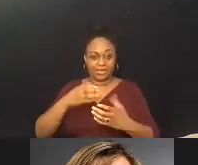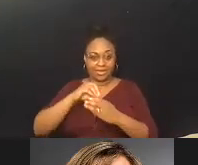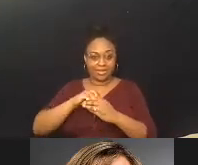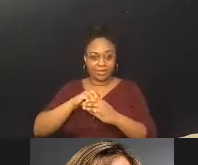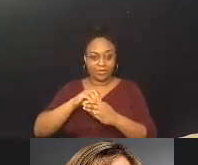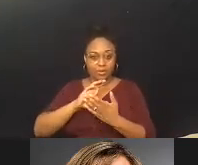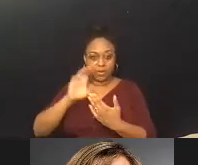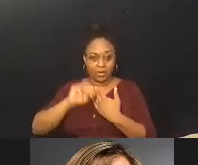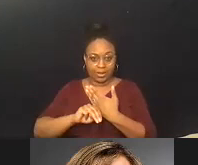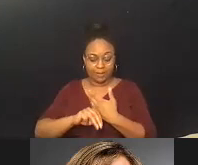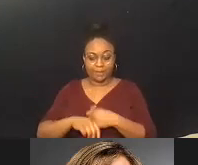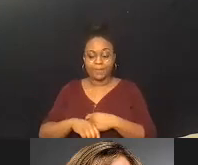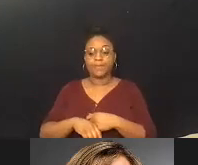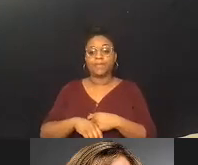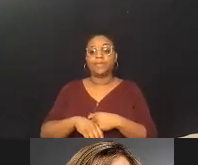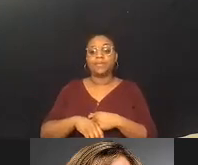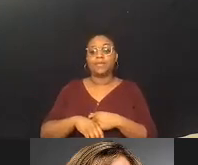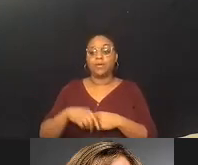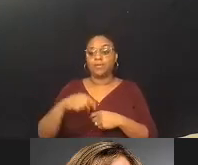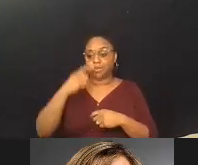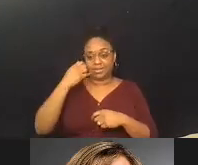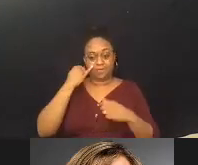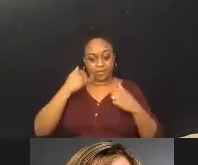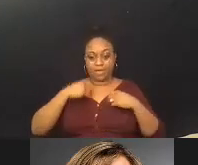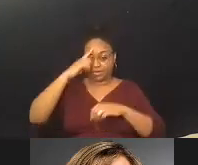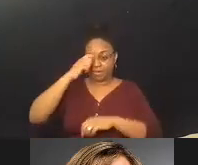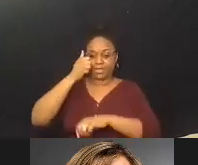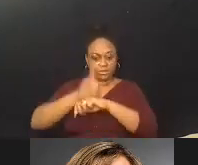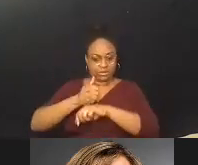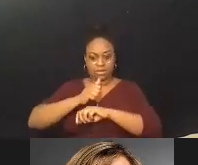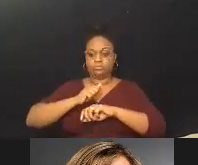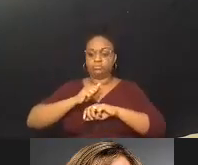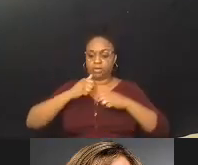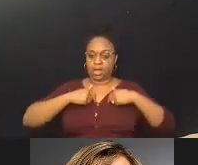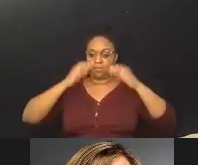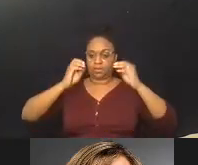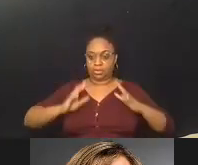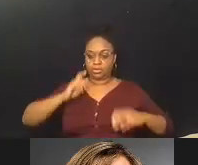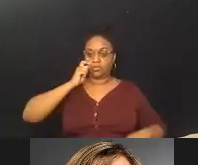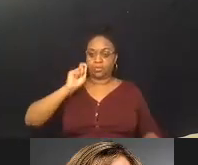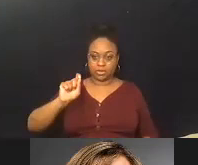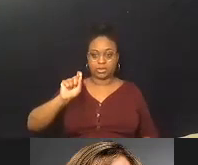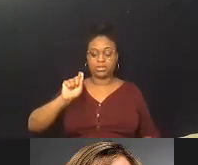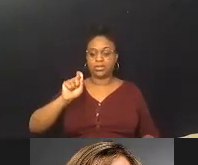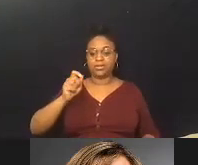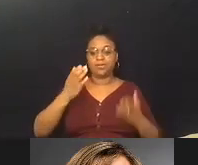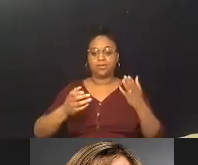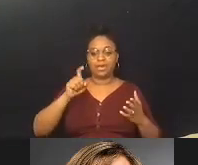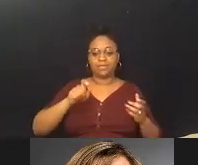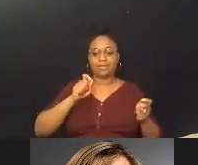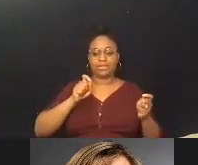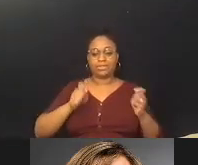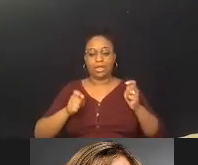a little bit more challenging because your mindset may have to shift from I am not